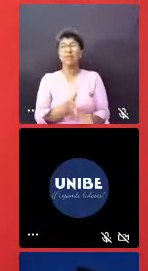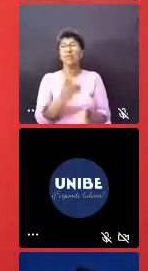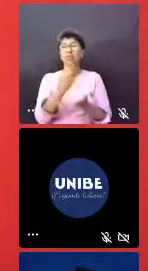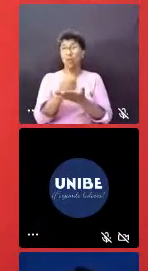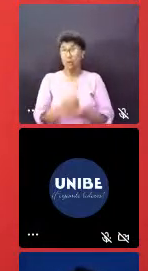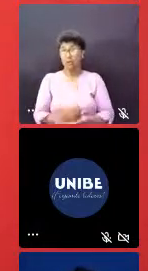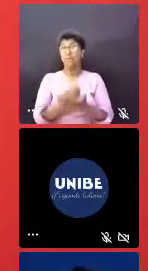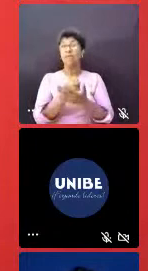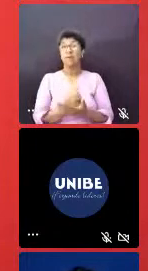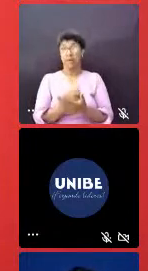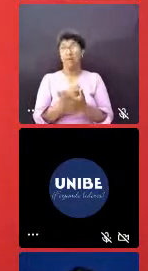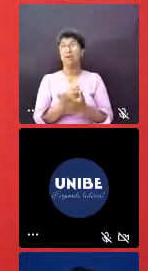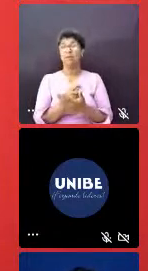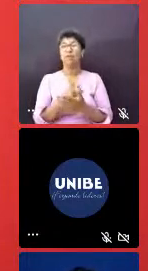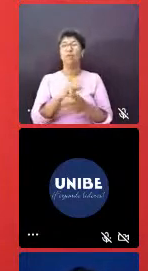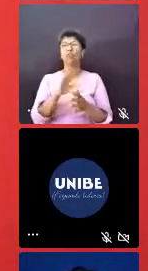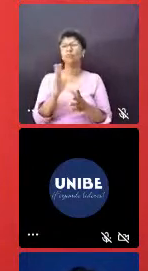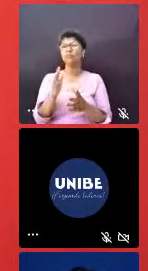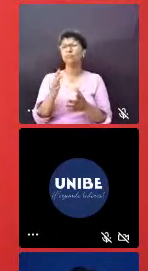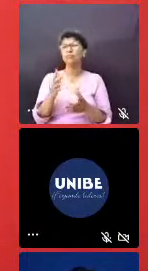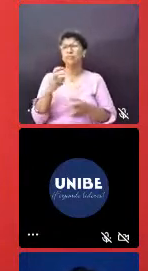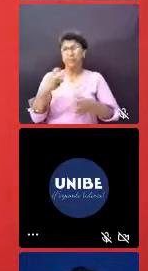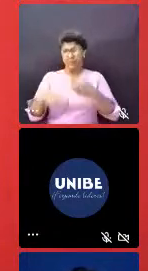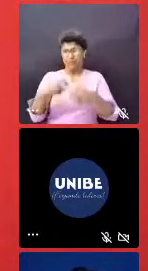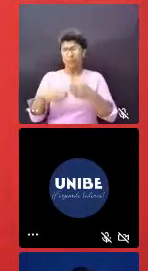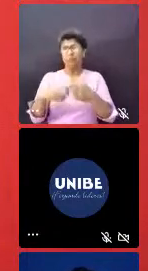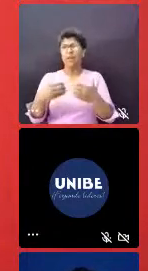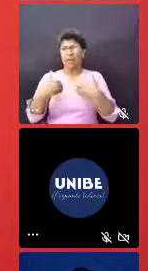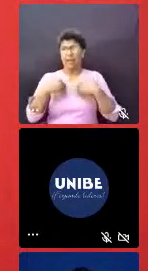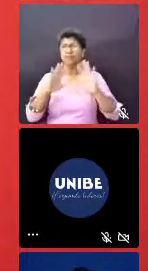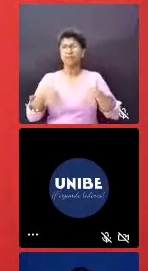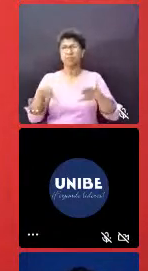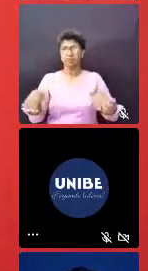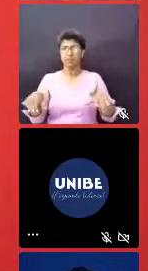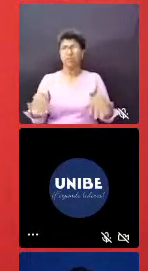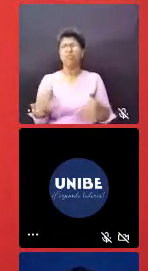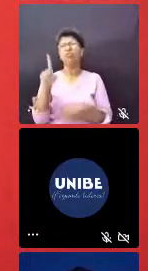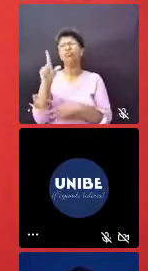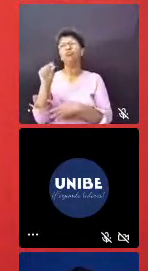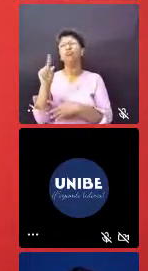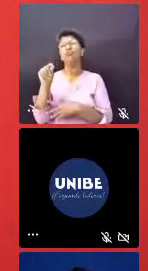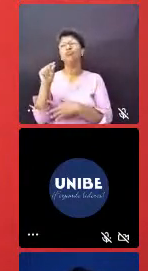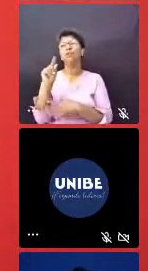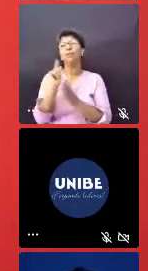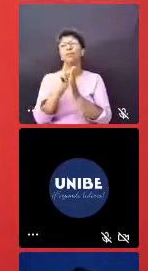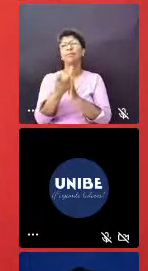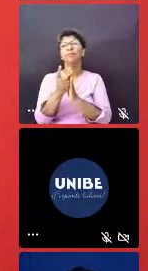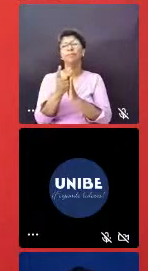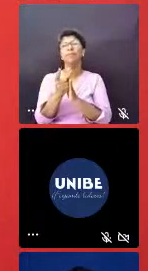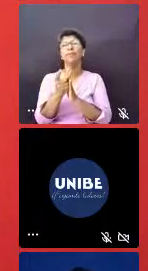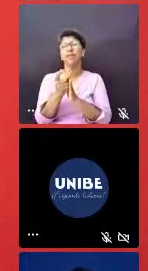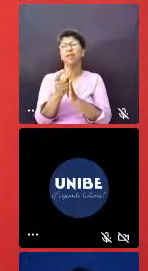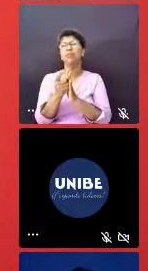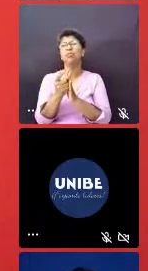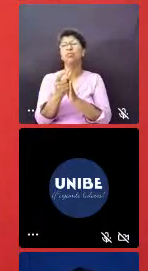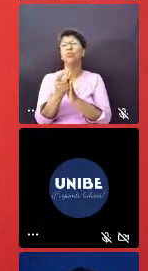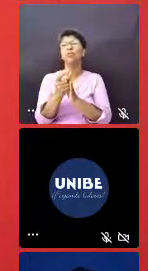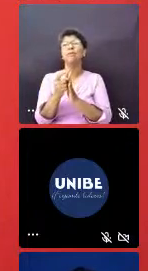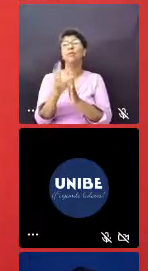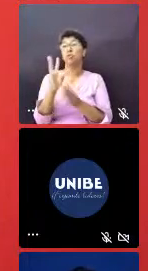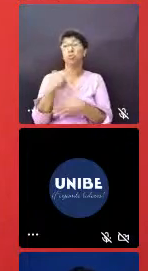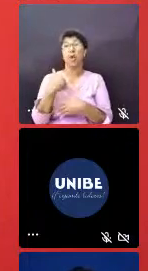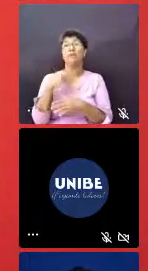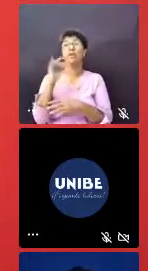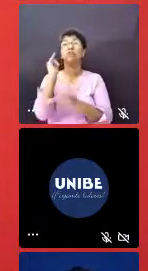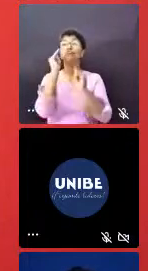psychotherapist on the issues that children face, please watch this 20-minute video, which is available on YouTube, and